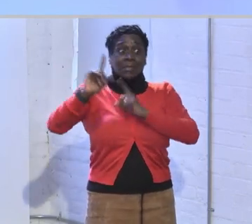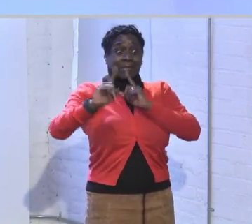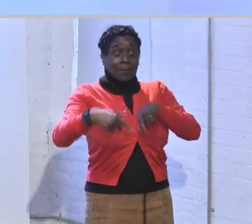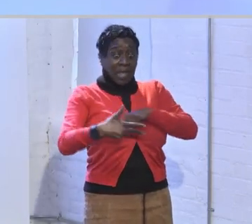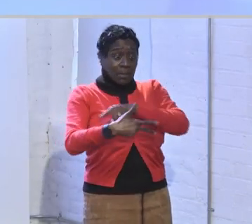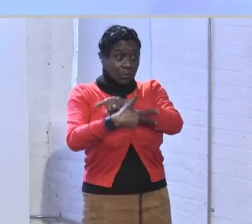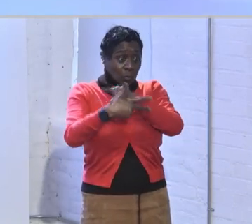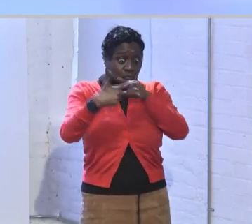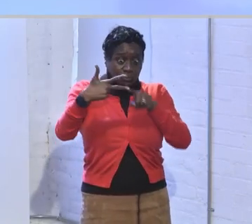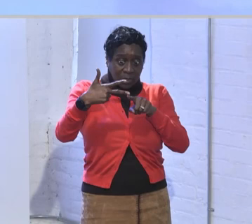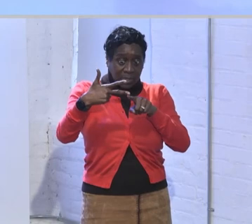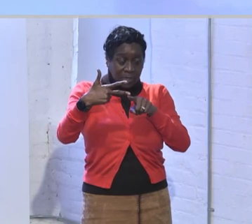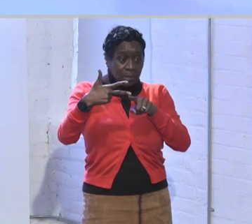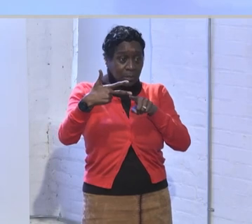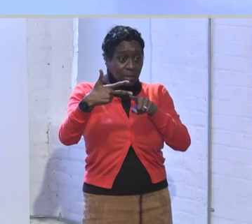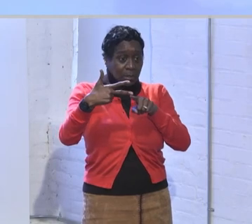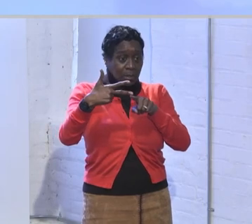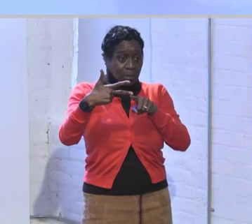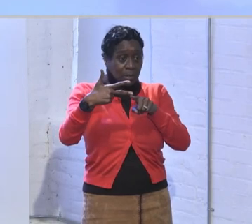statutes, and judgments